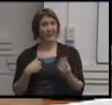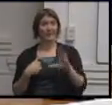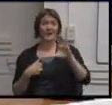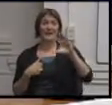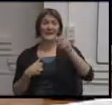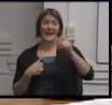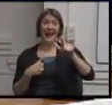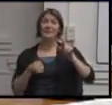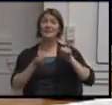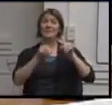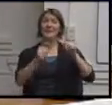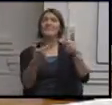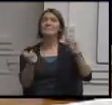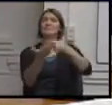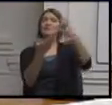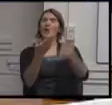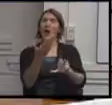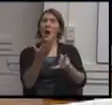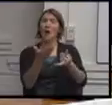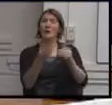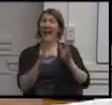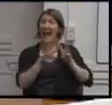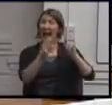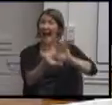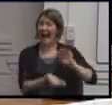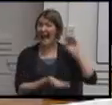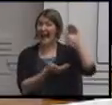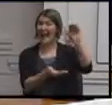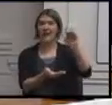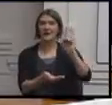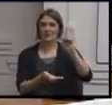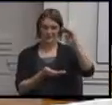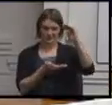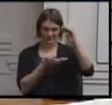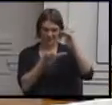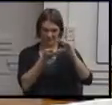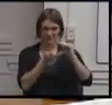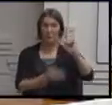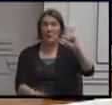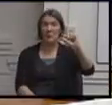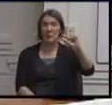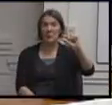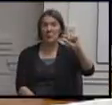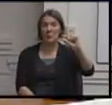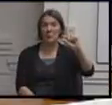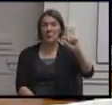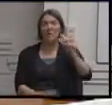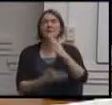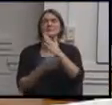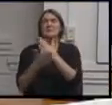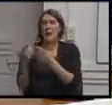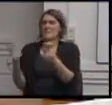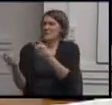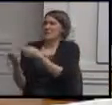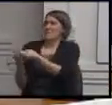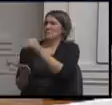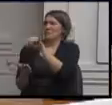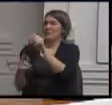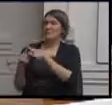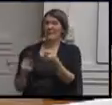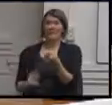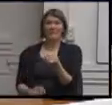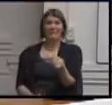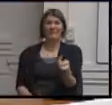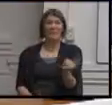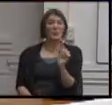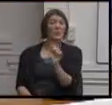capital spending plan currently proposed, except for some very big ticket items. So